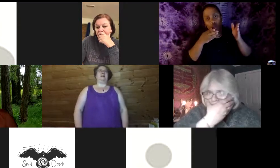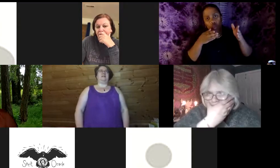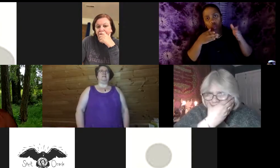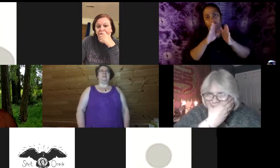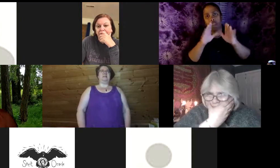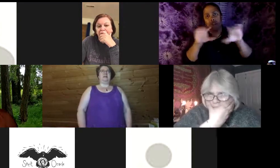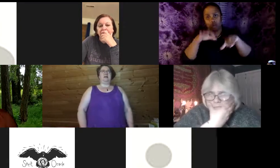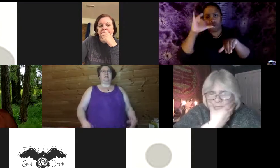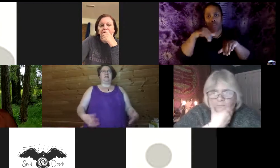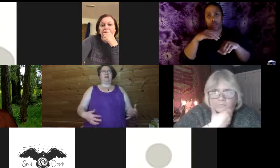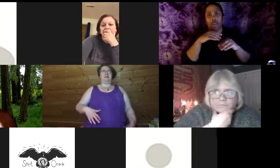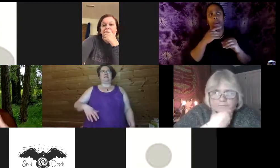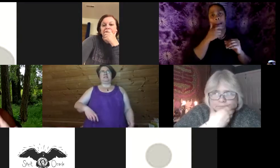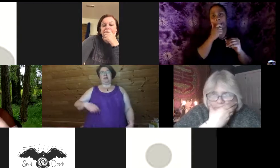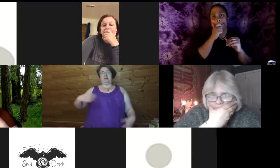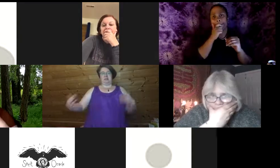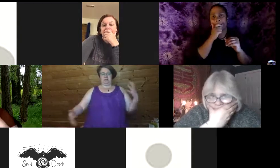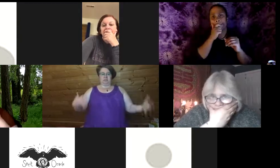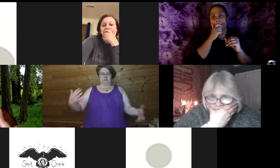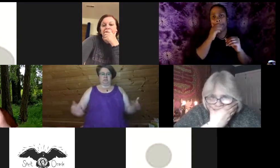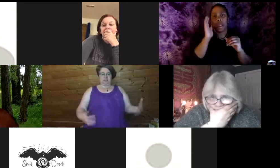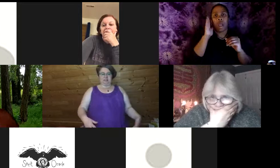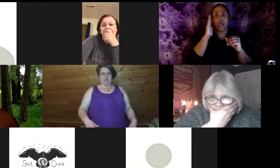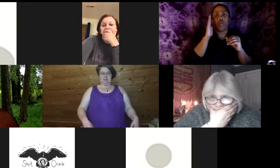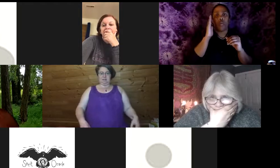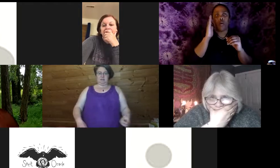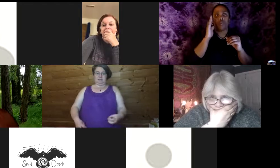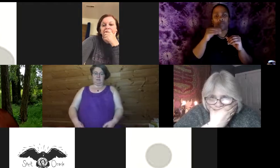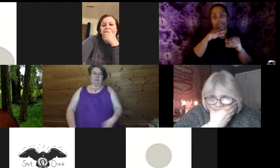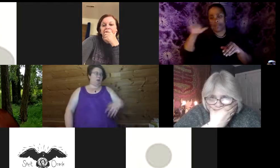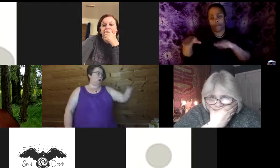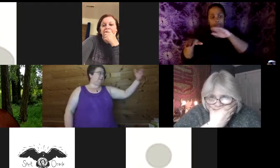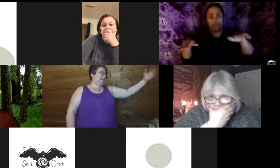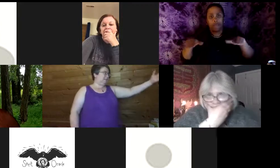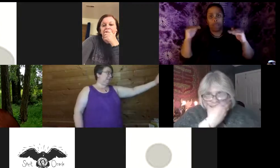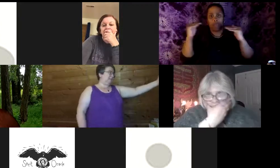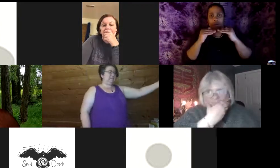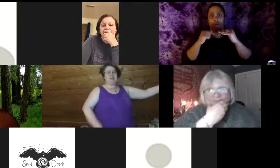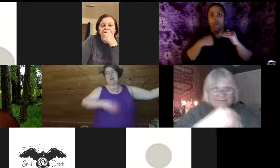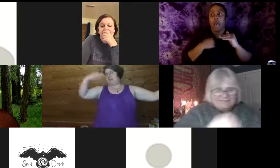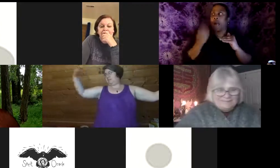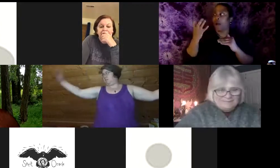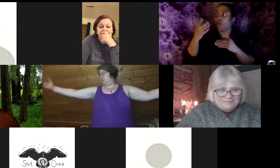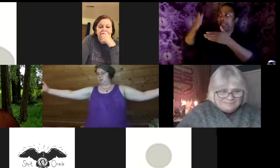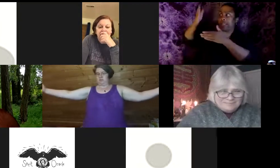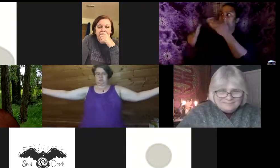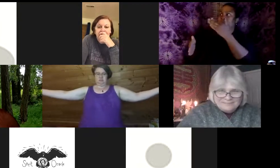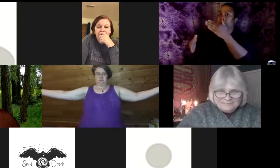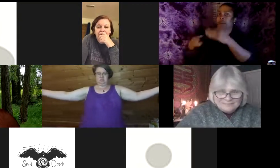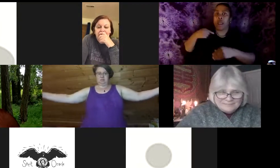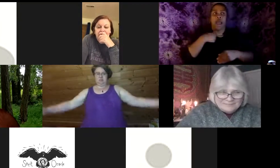let's say, I'm going to step out equally with the two sides. So in this case, it would be, I want to end it and I